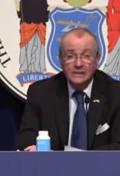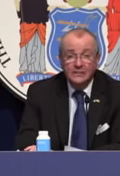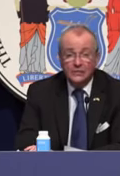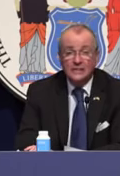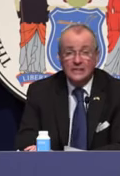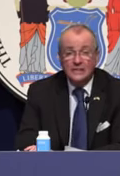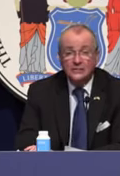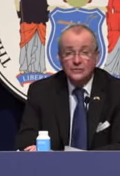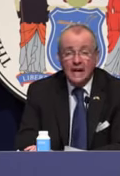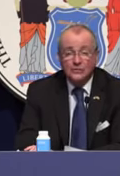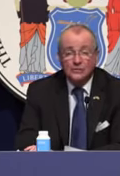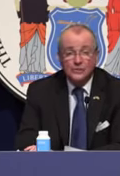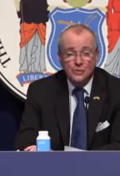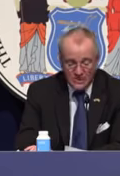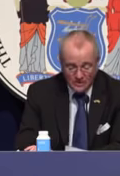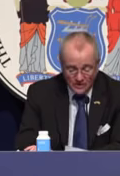roughly